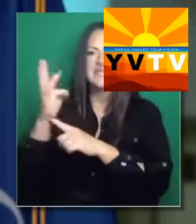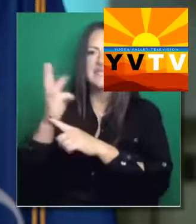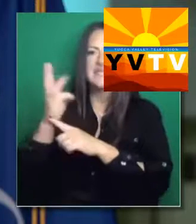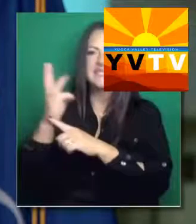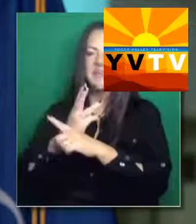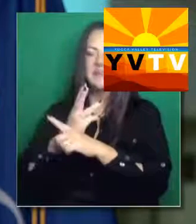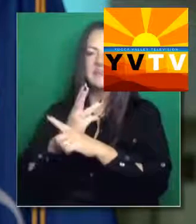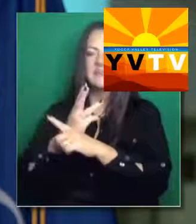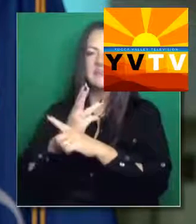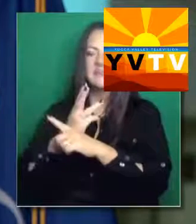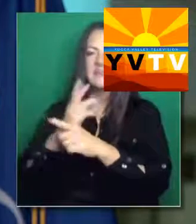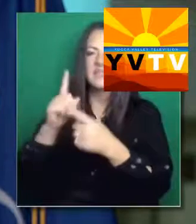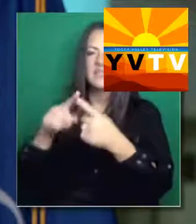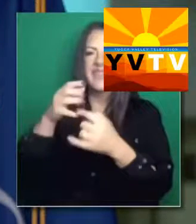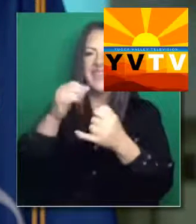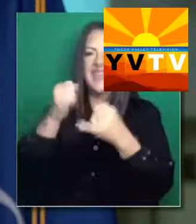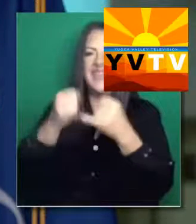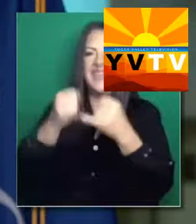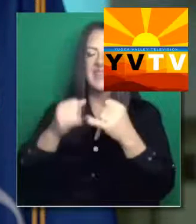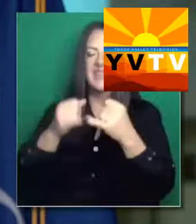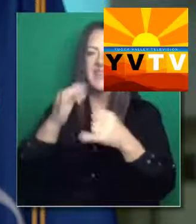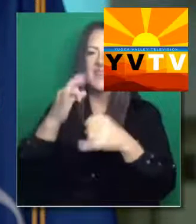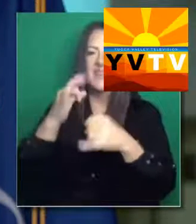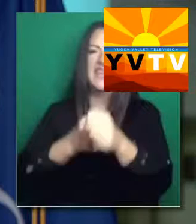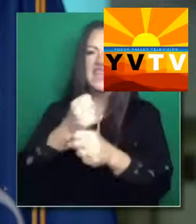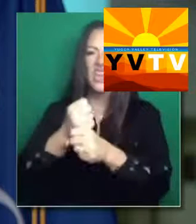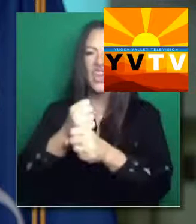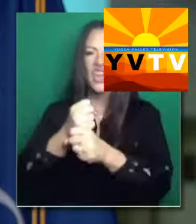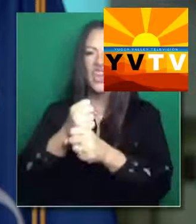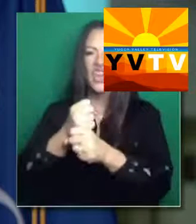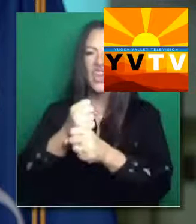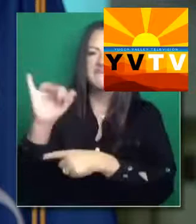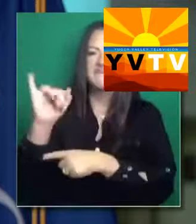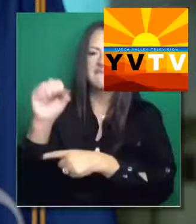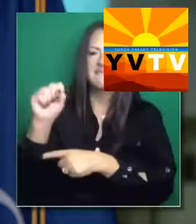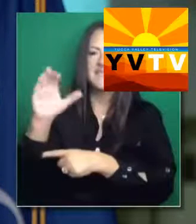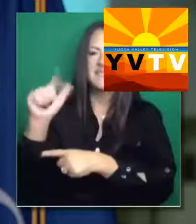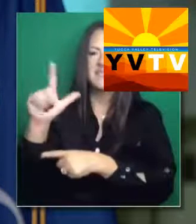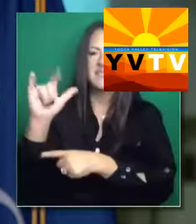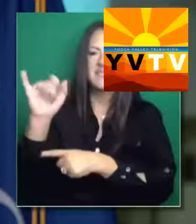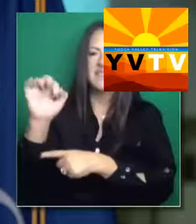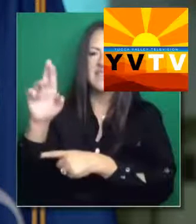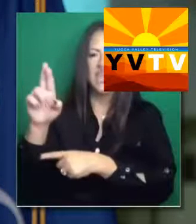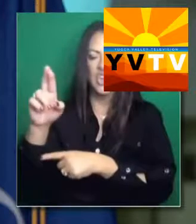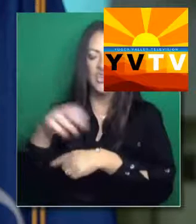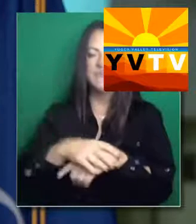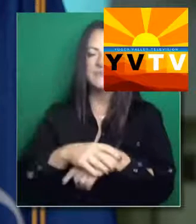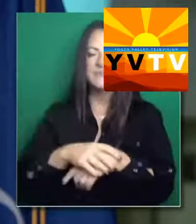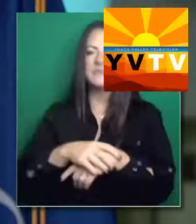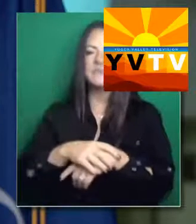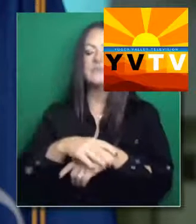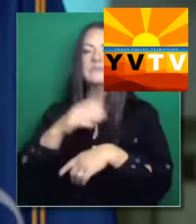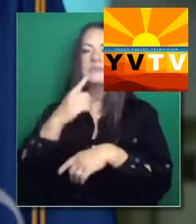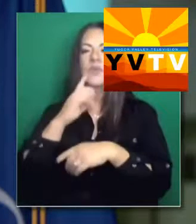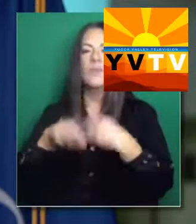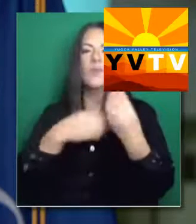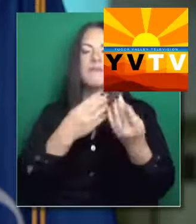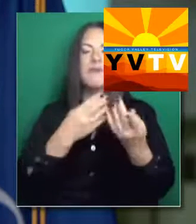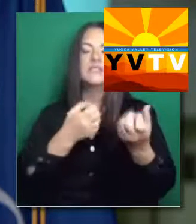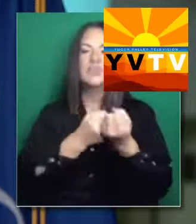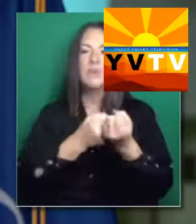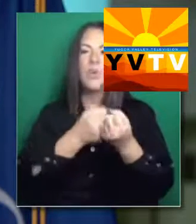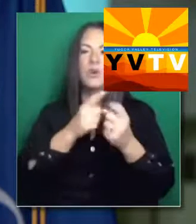we refer to as the HAP program, to provide cities and counties supports and COCs supports for